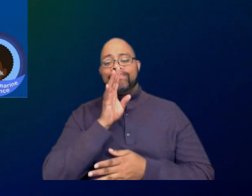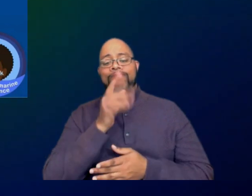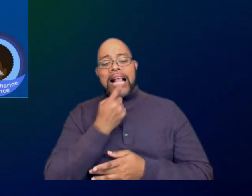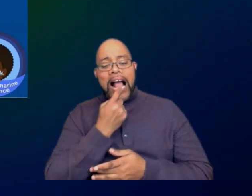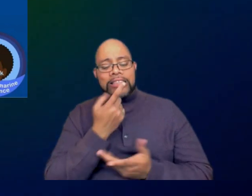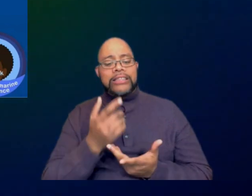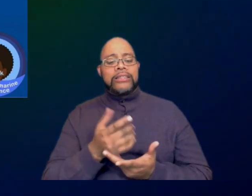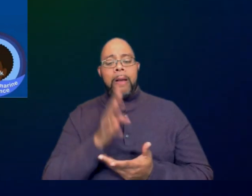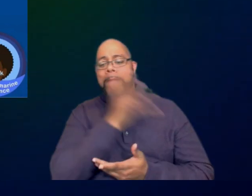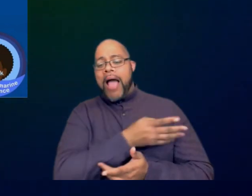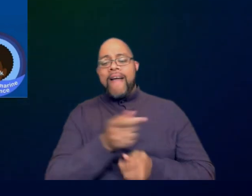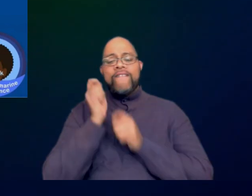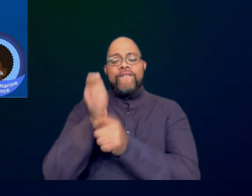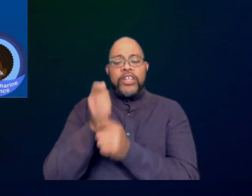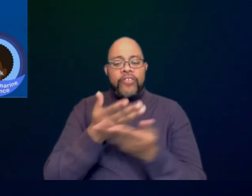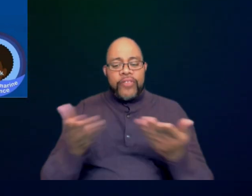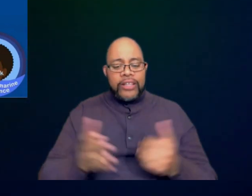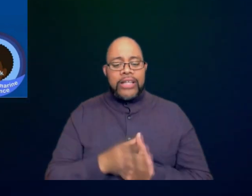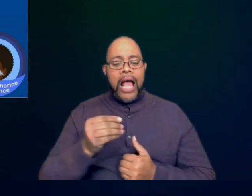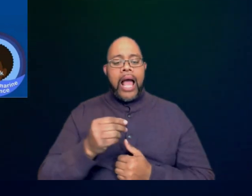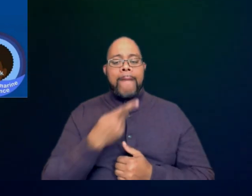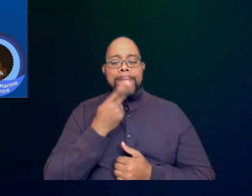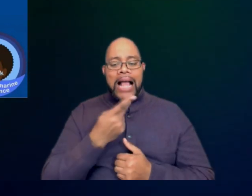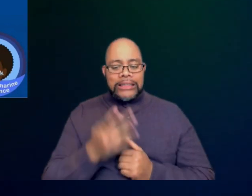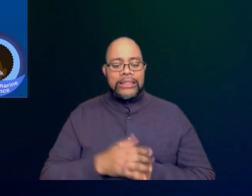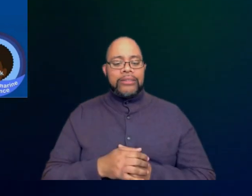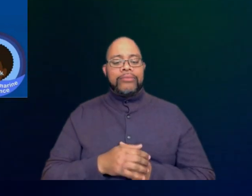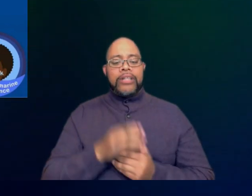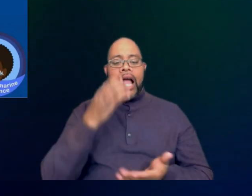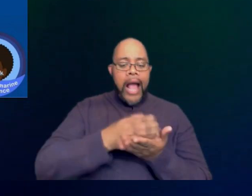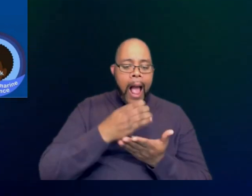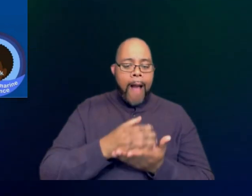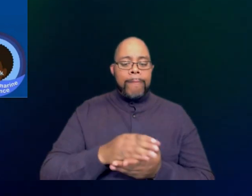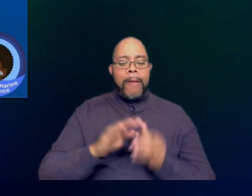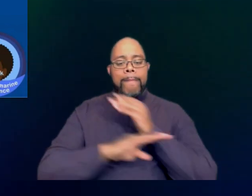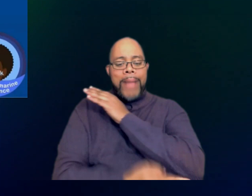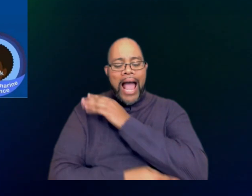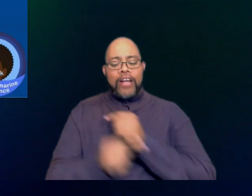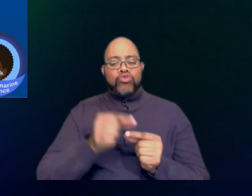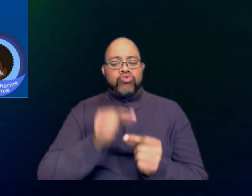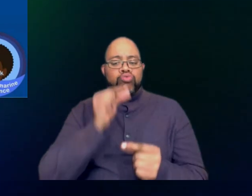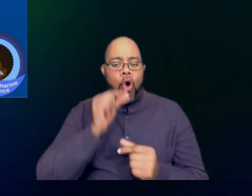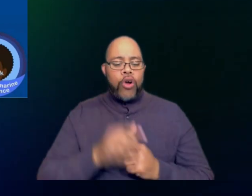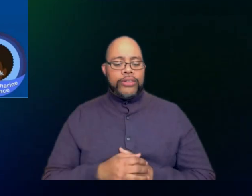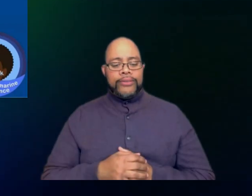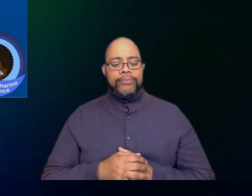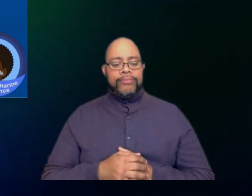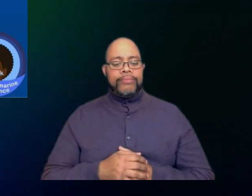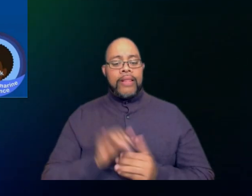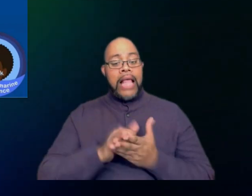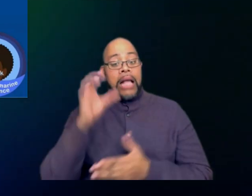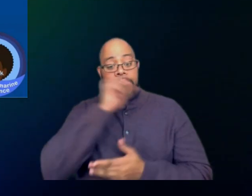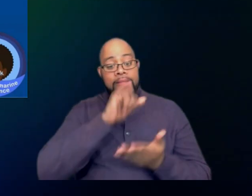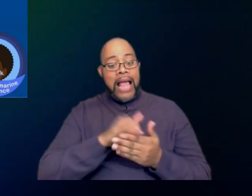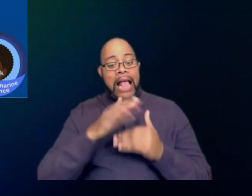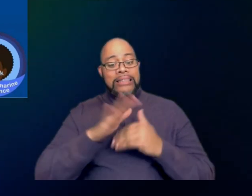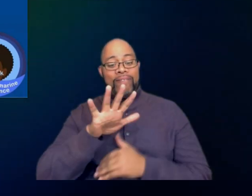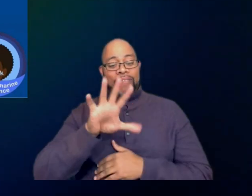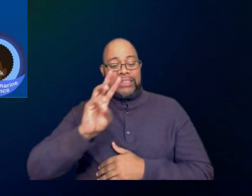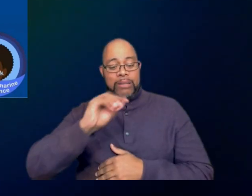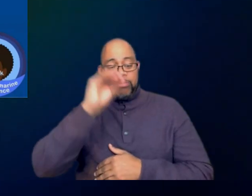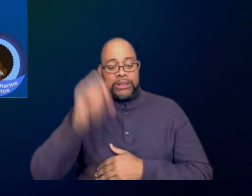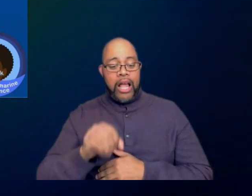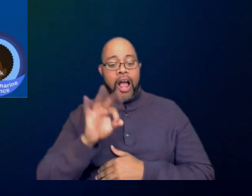to be glass, abandoned fishing gear, and plastic in the form of cups, bags, and straws. It is estimated that at